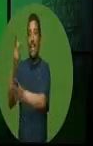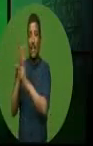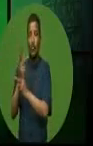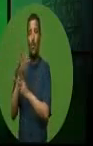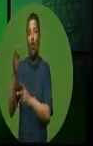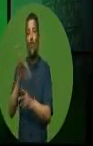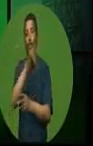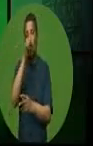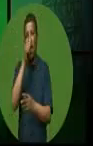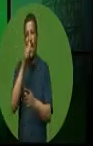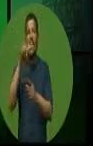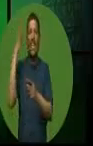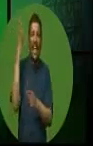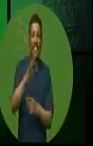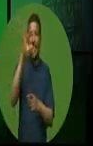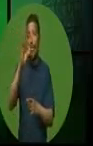Ethiopia since